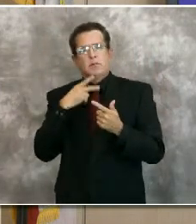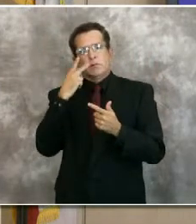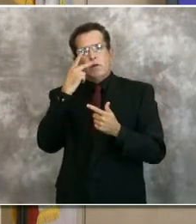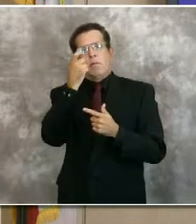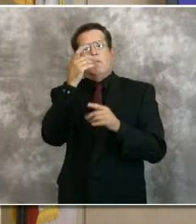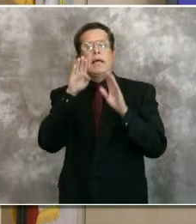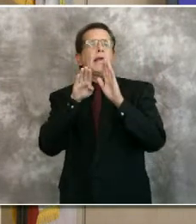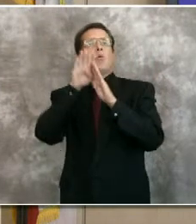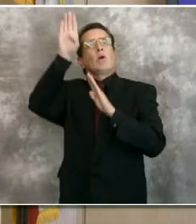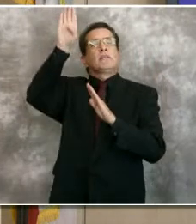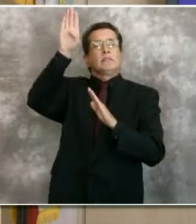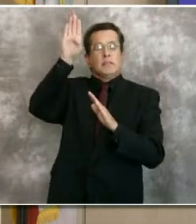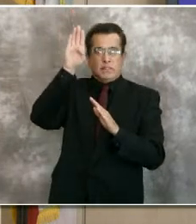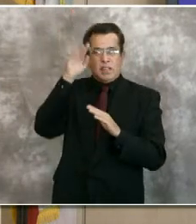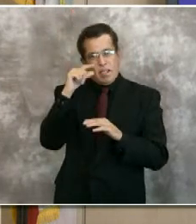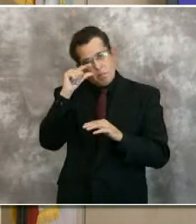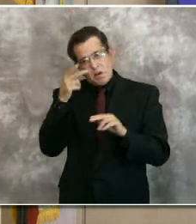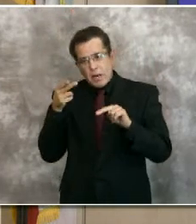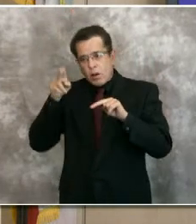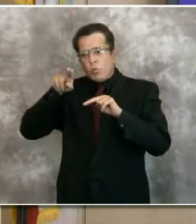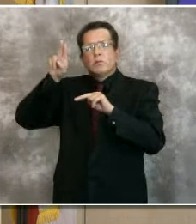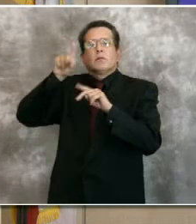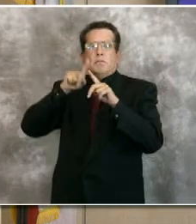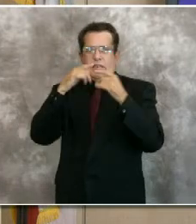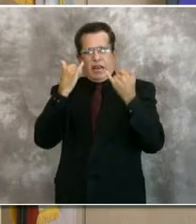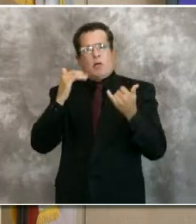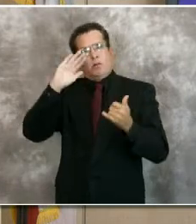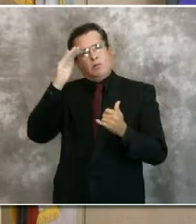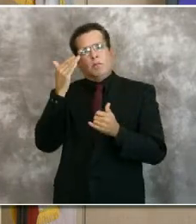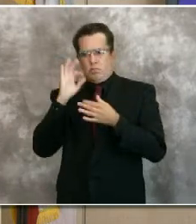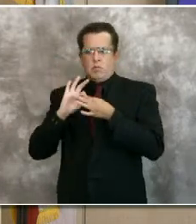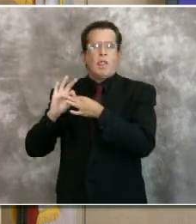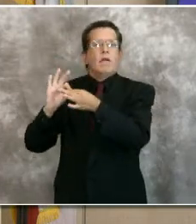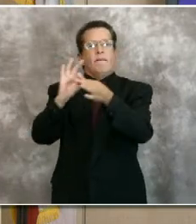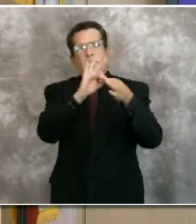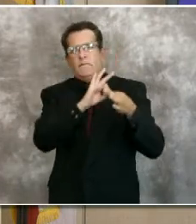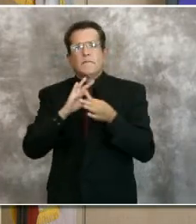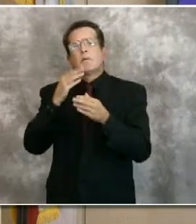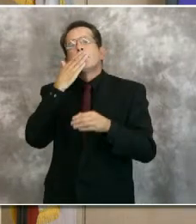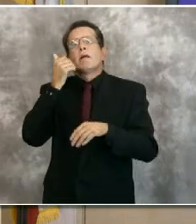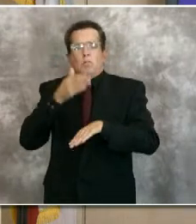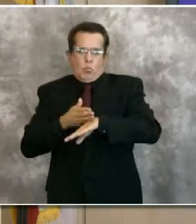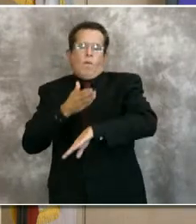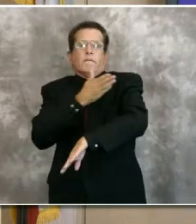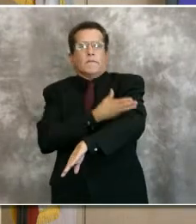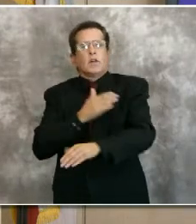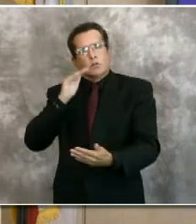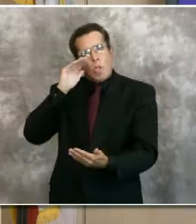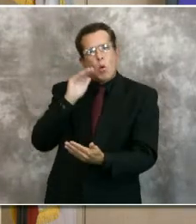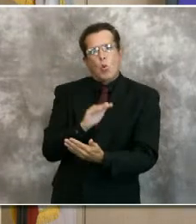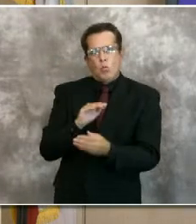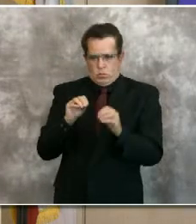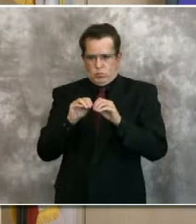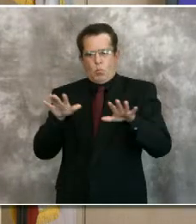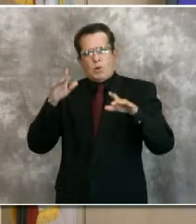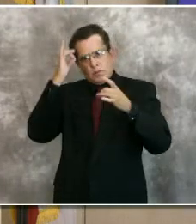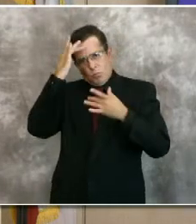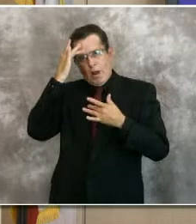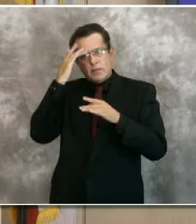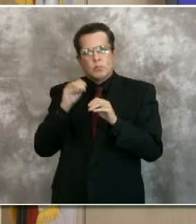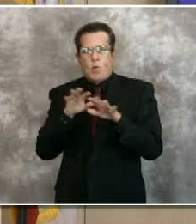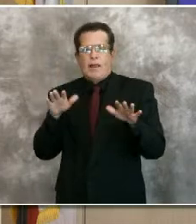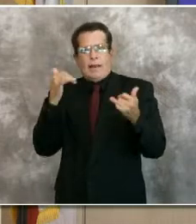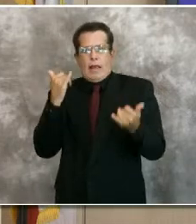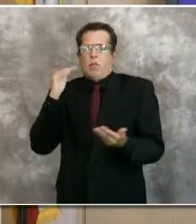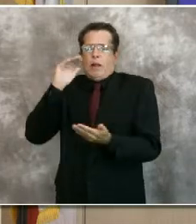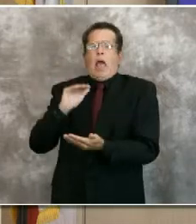significant increase in our cases, and we're now coming together collectively to try and slow the spread, to try and get our case counts down, our outbreaks down,